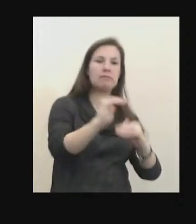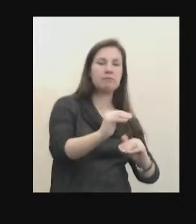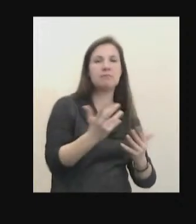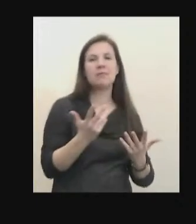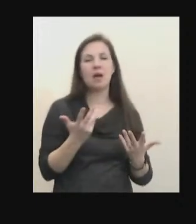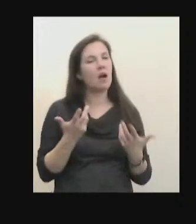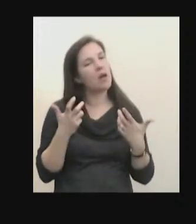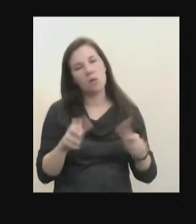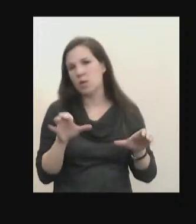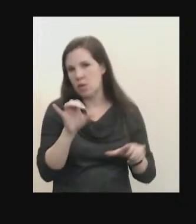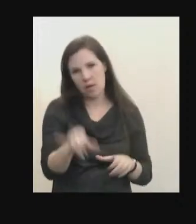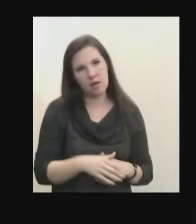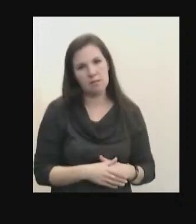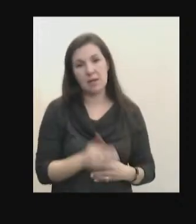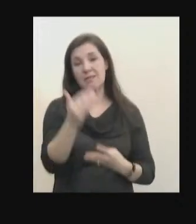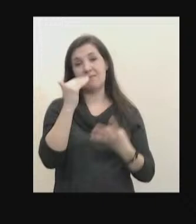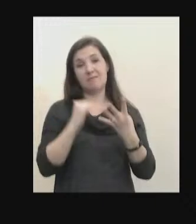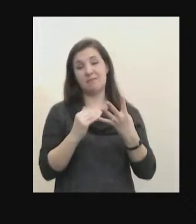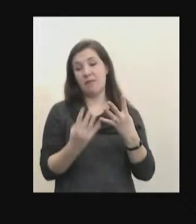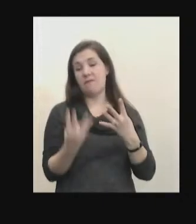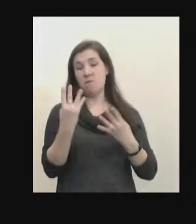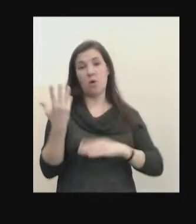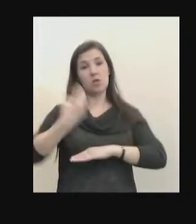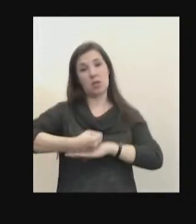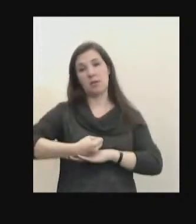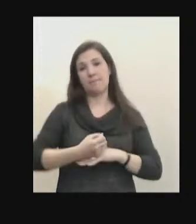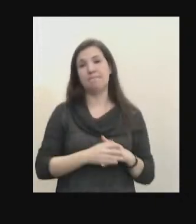that, and phase 4 shutdowns.